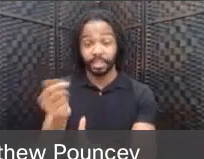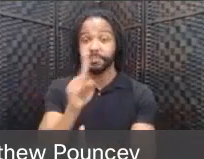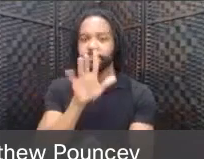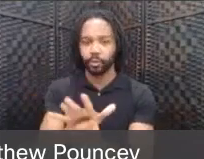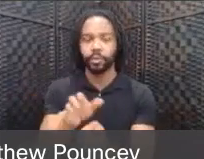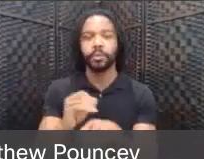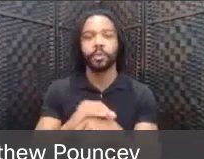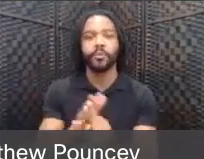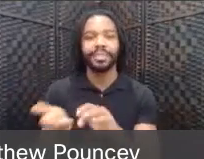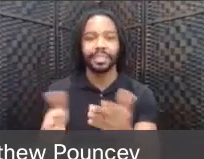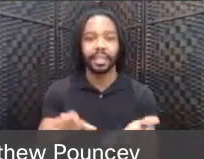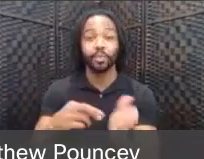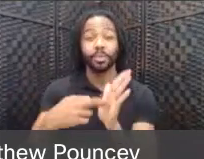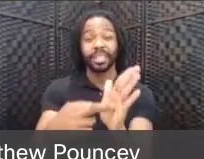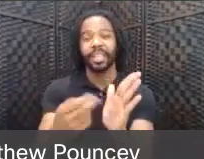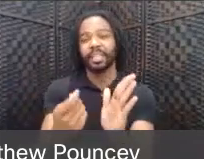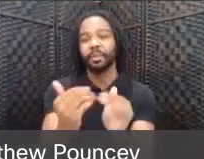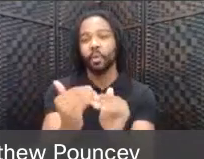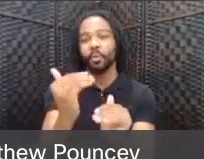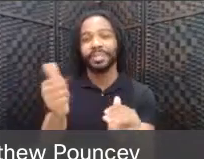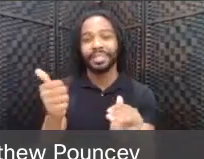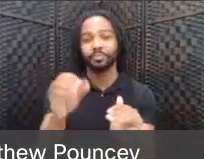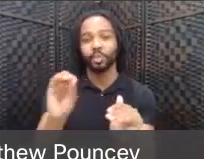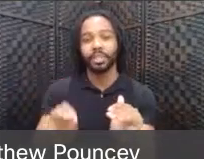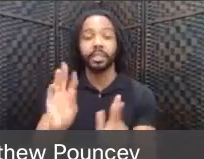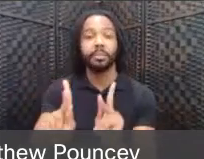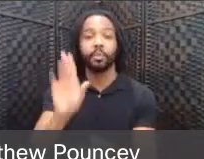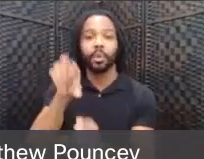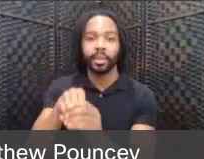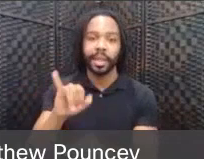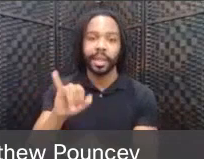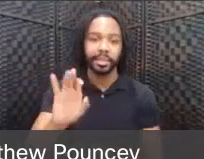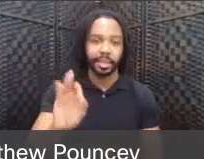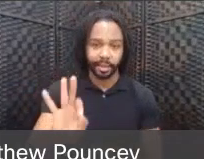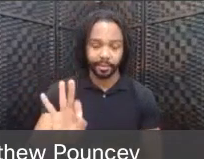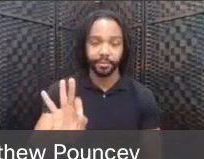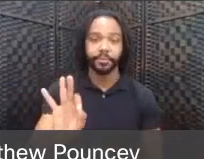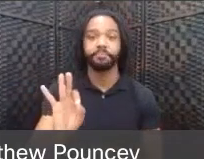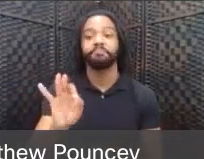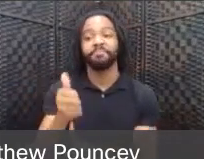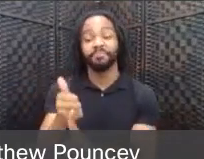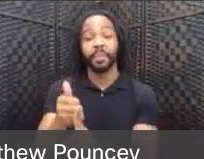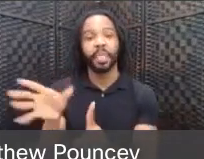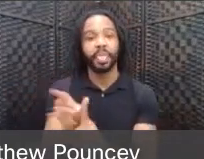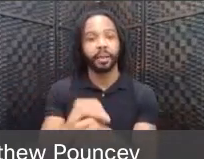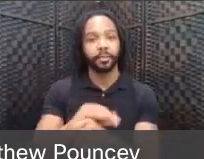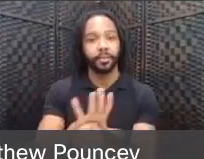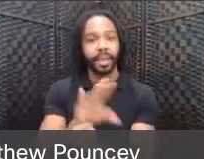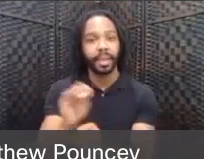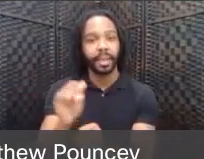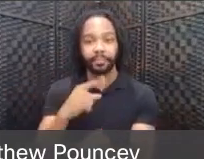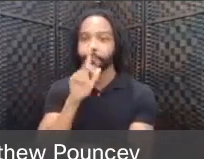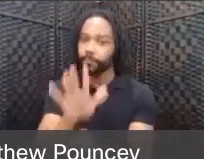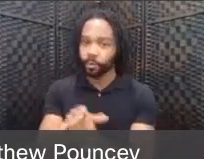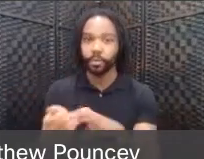deaths, representing a little over 10% of the people in intermediate care facilities who contracted COVID and had a confirmed